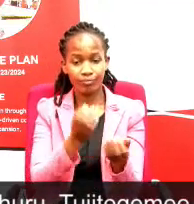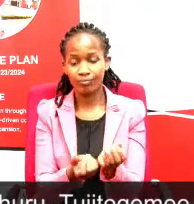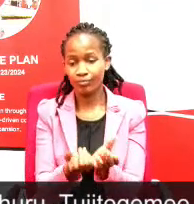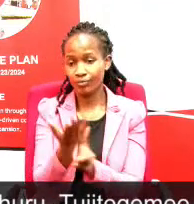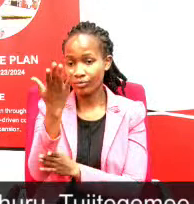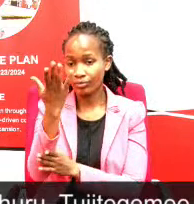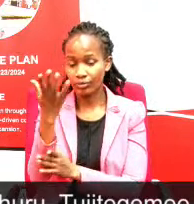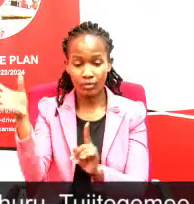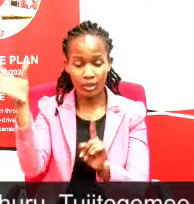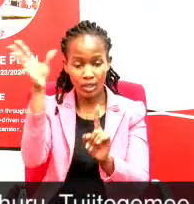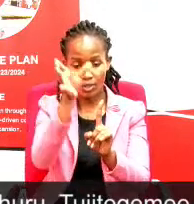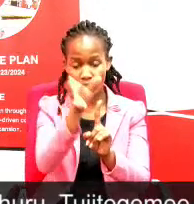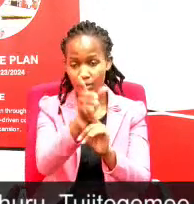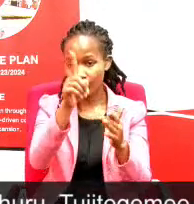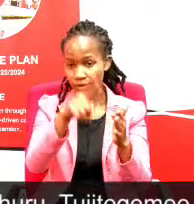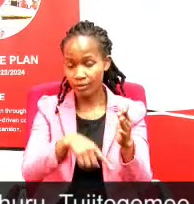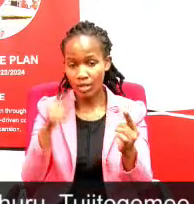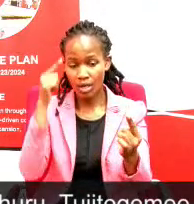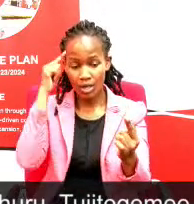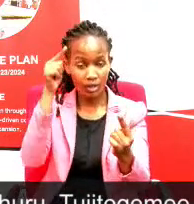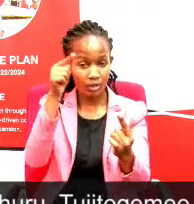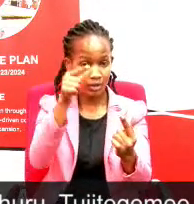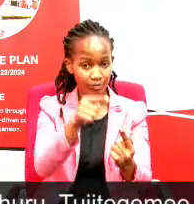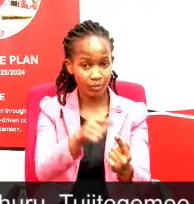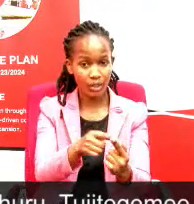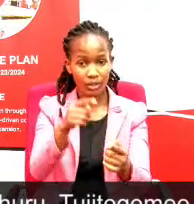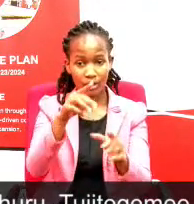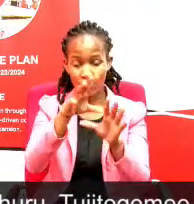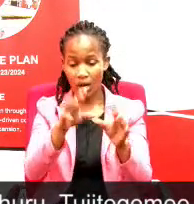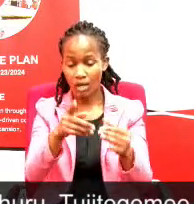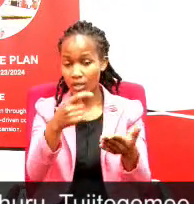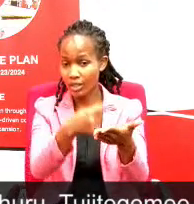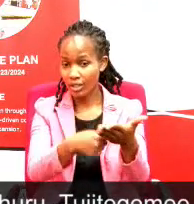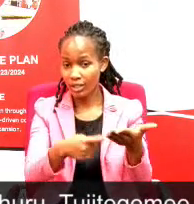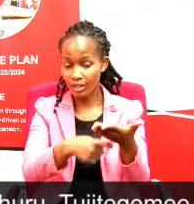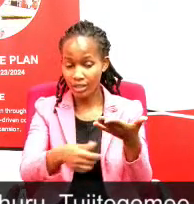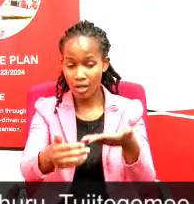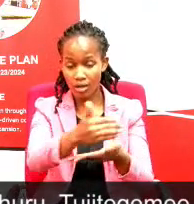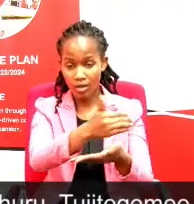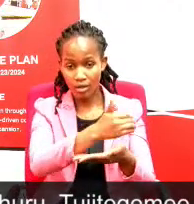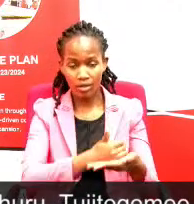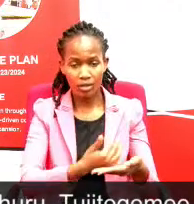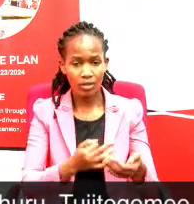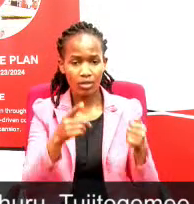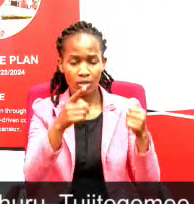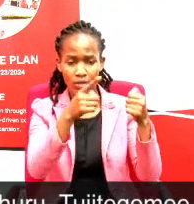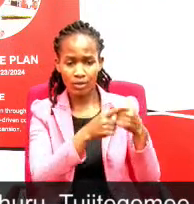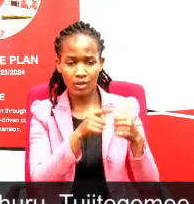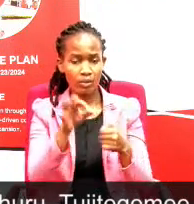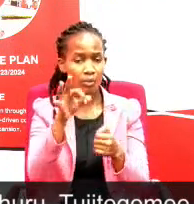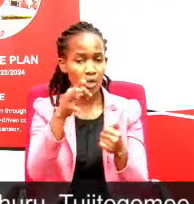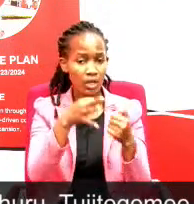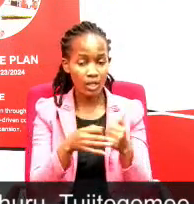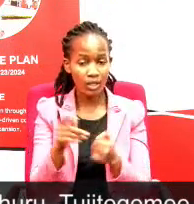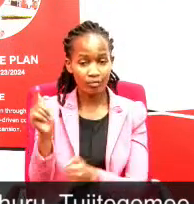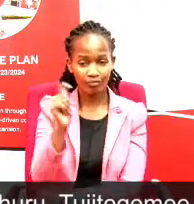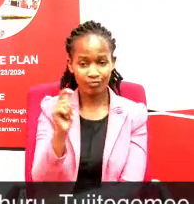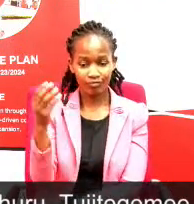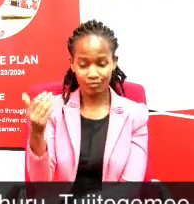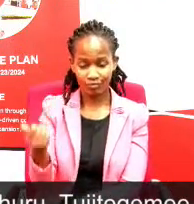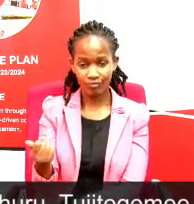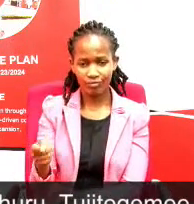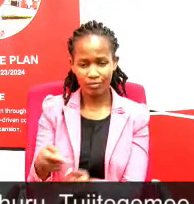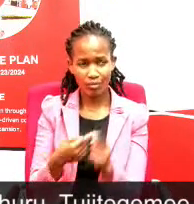towards achieving the targeted revenue collection of 6.8 trillion.